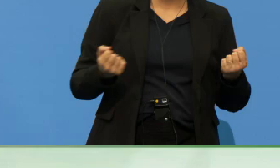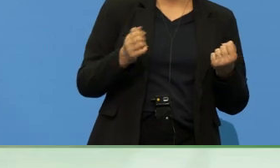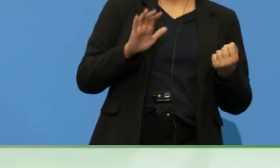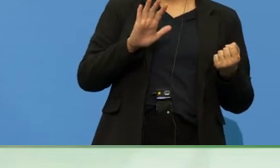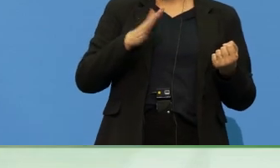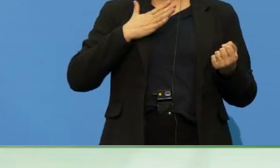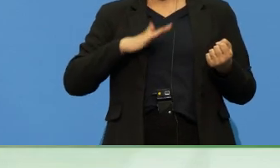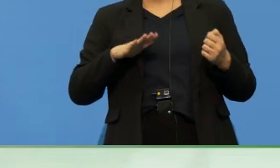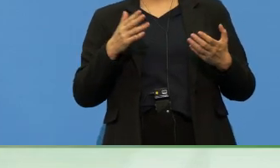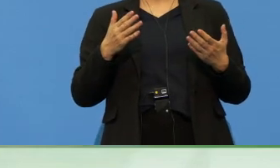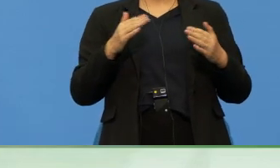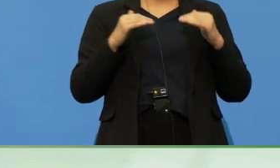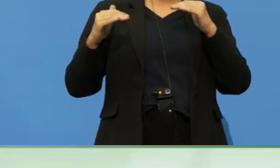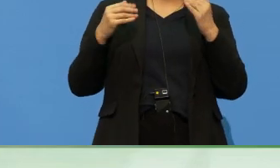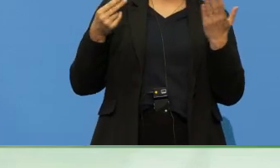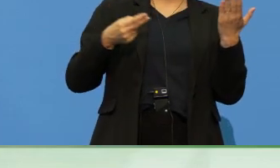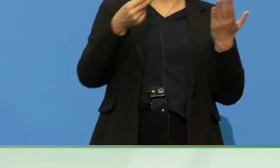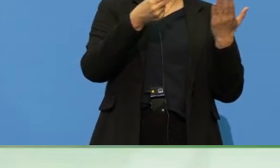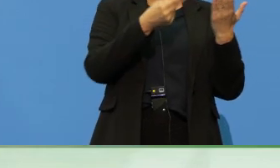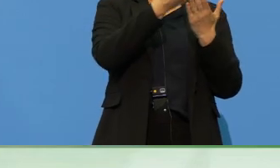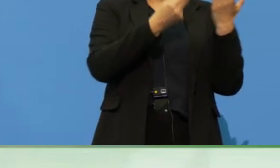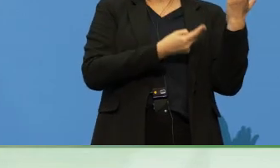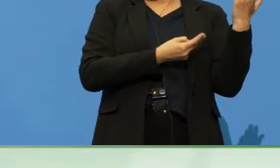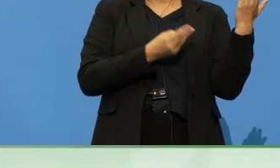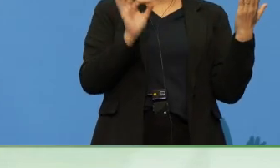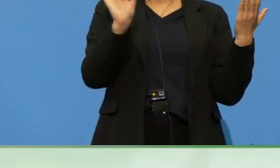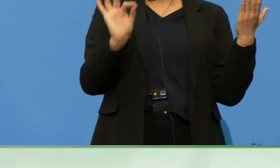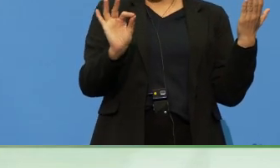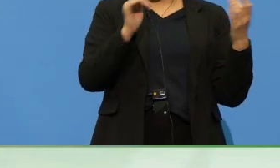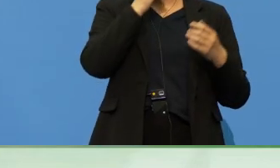Oh, we're sharing the microphone. Yeah. We have to share.